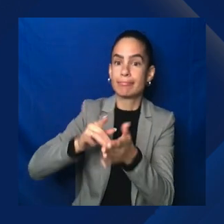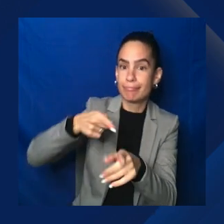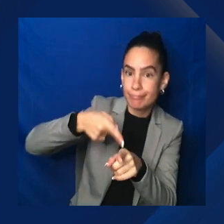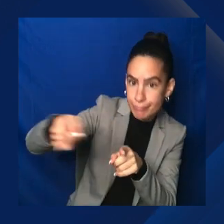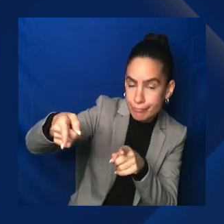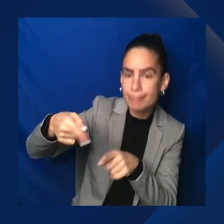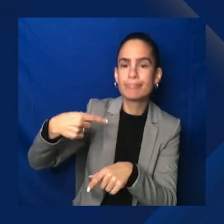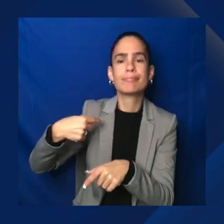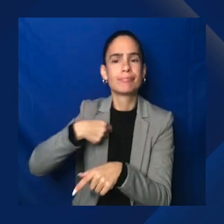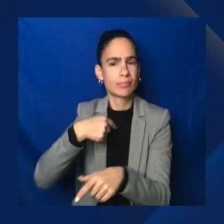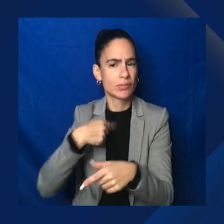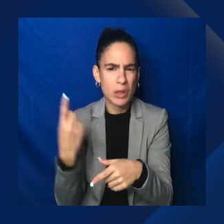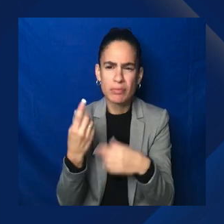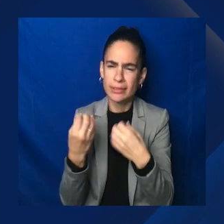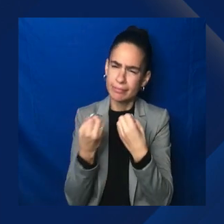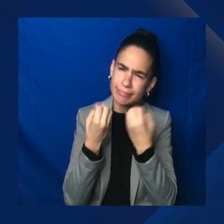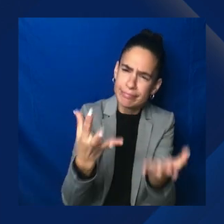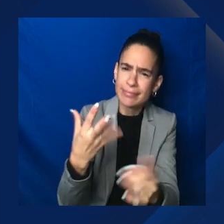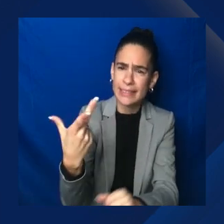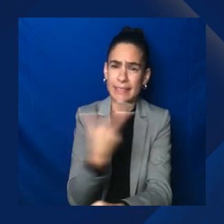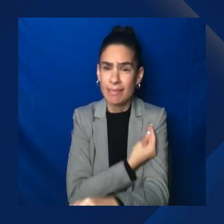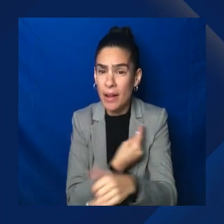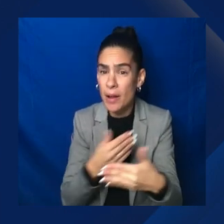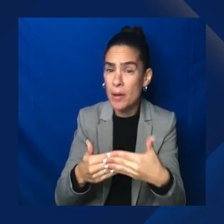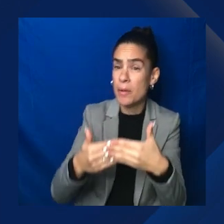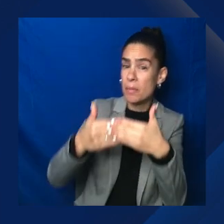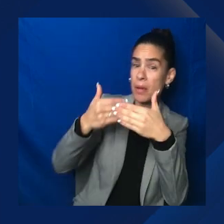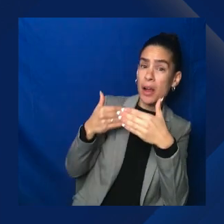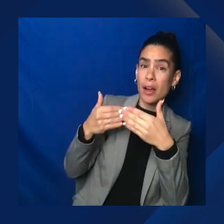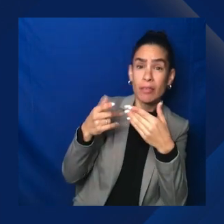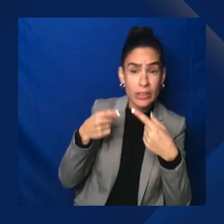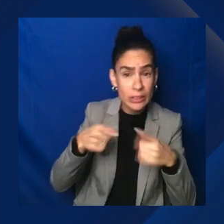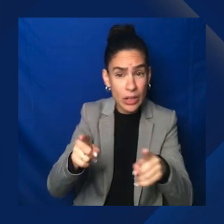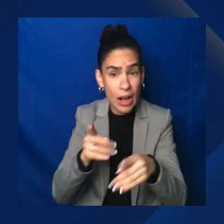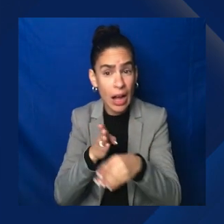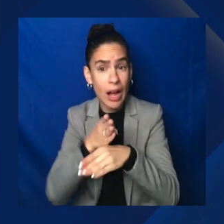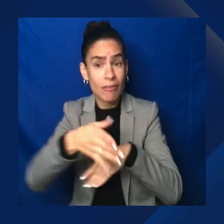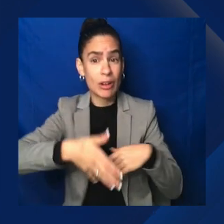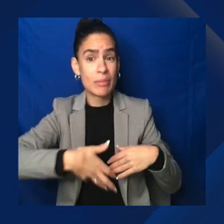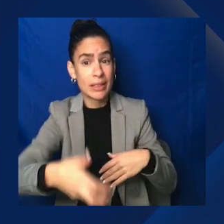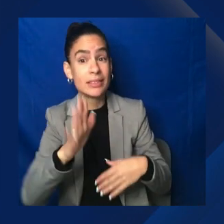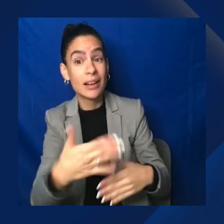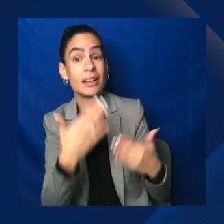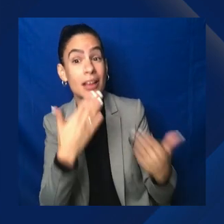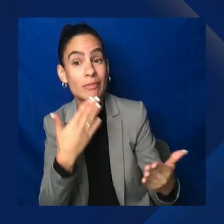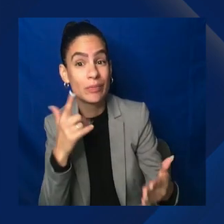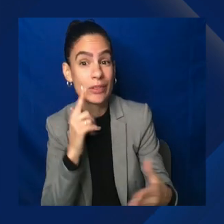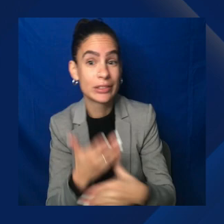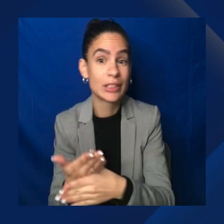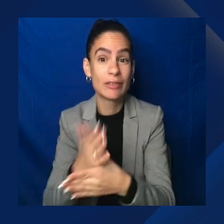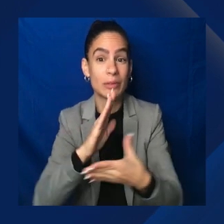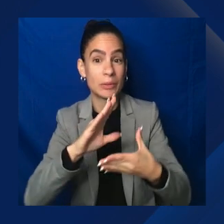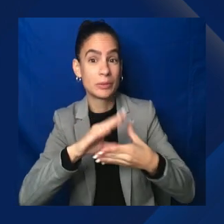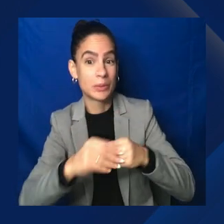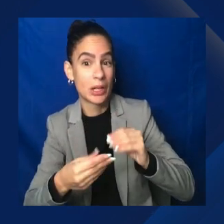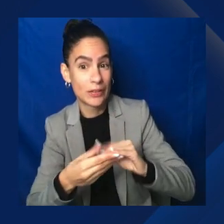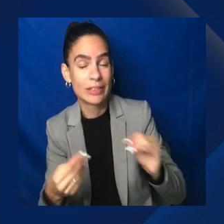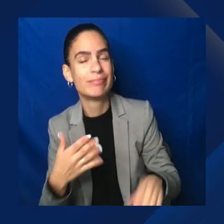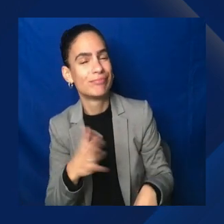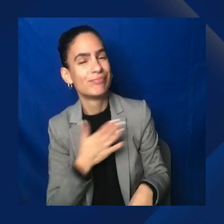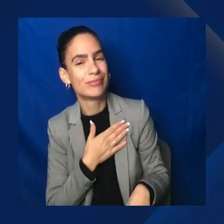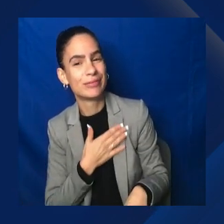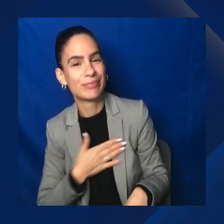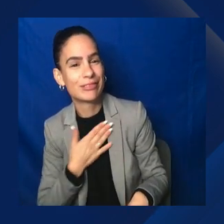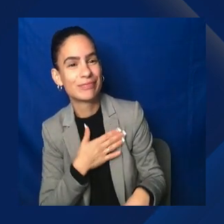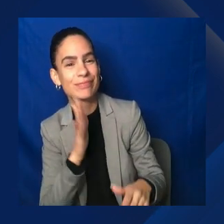pregnancy. So thank you for articulating your story and sharing it with us. The pleasure is all mine, doctor. I really appreciate you so much. Thank you for